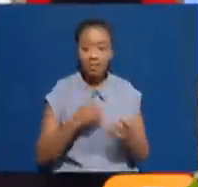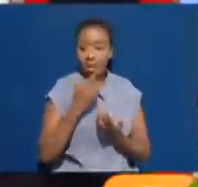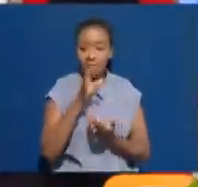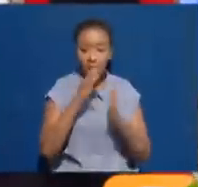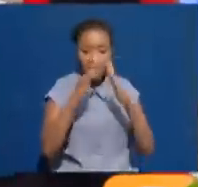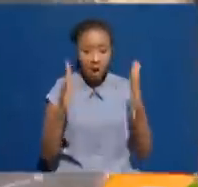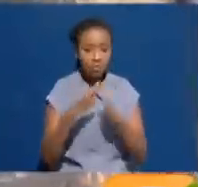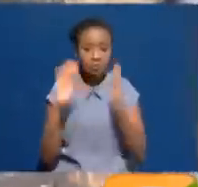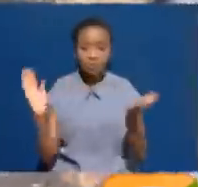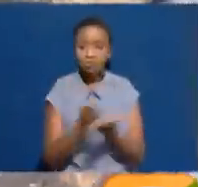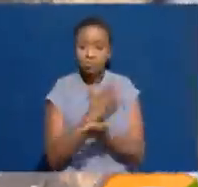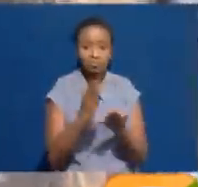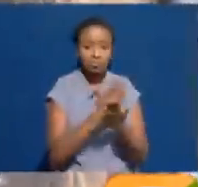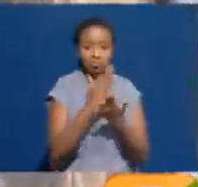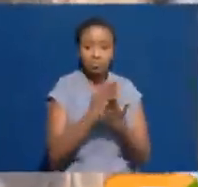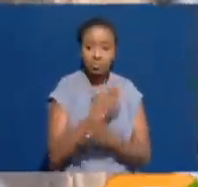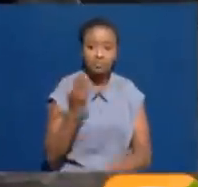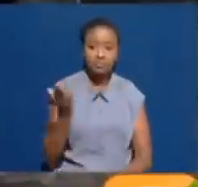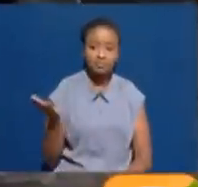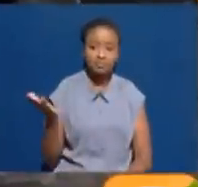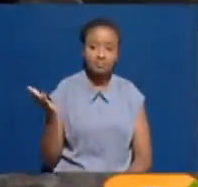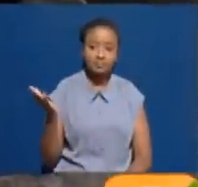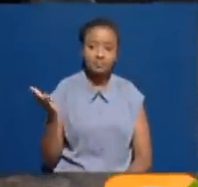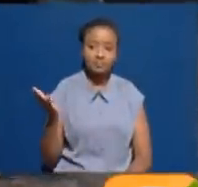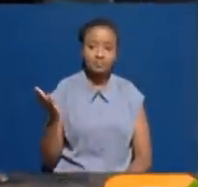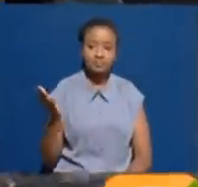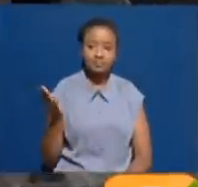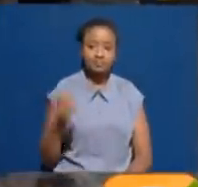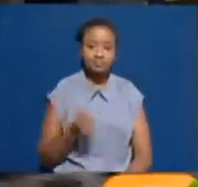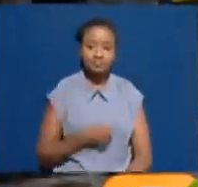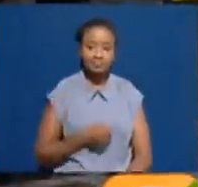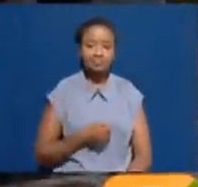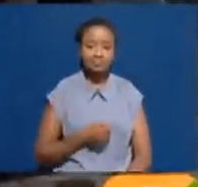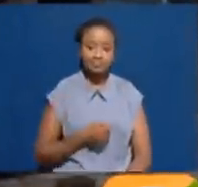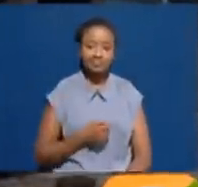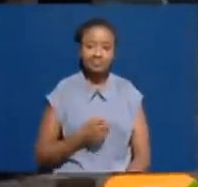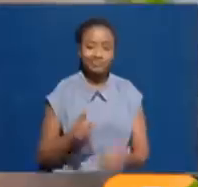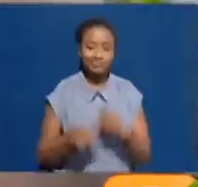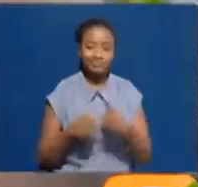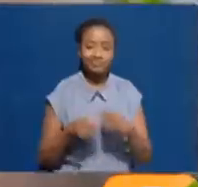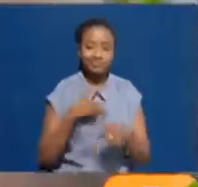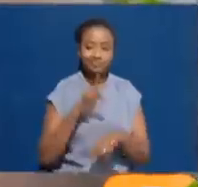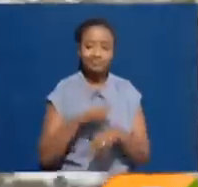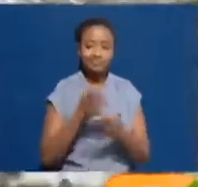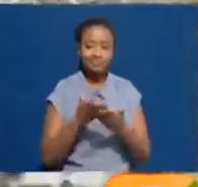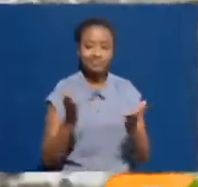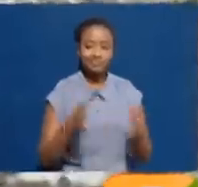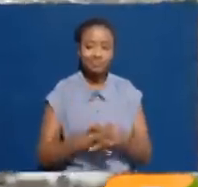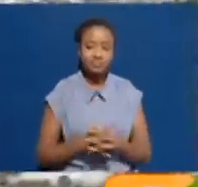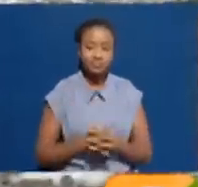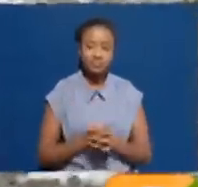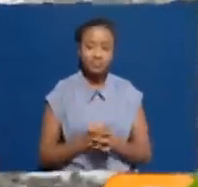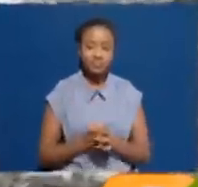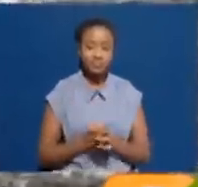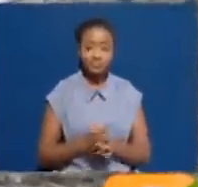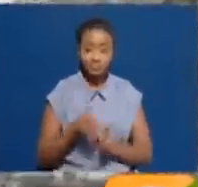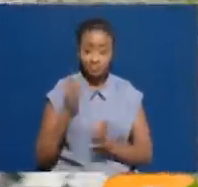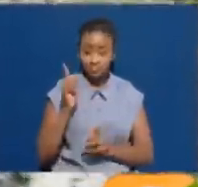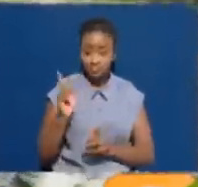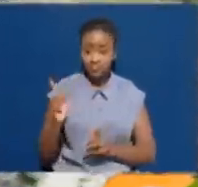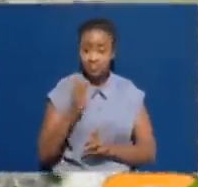property destroyed as the rains raged and the floods continued to wreak havoc. The flooding has also